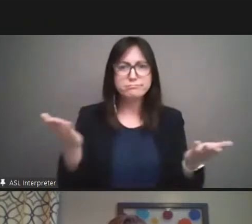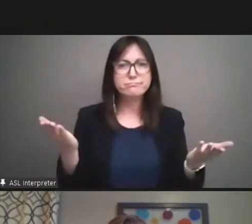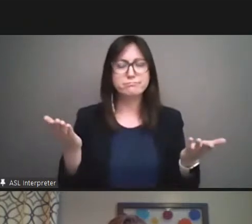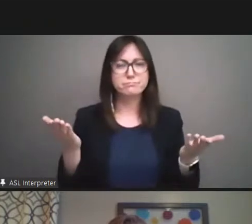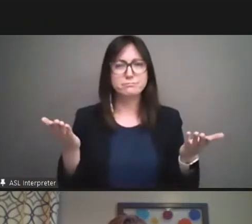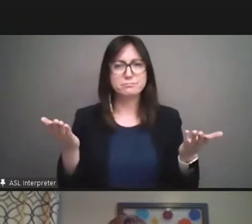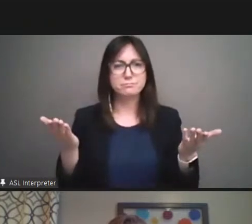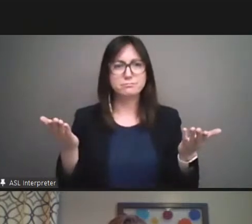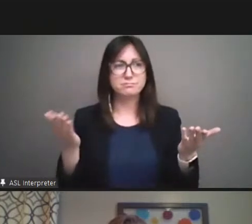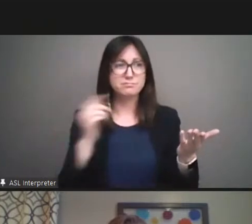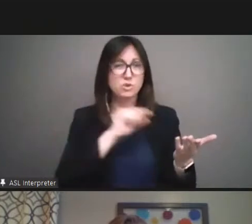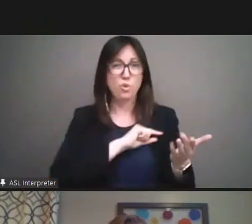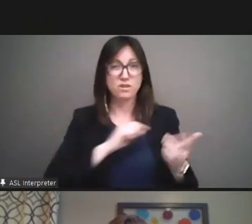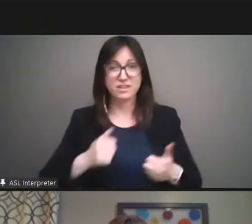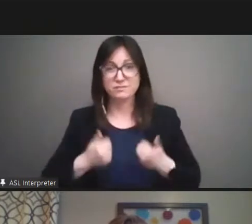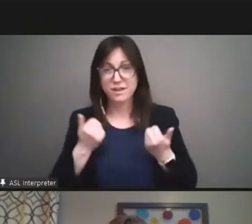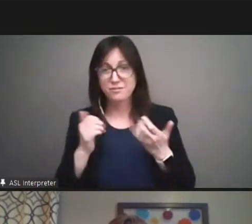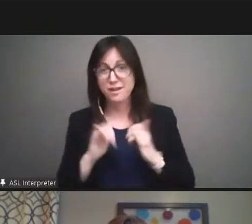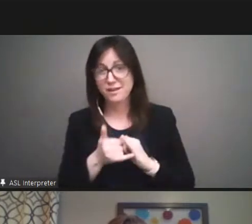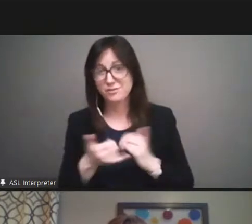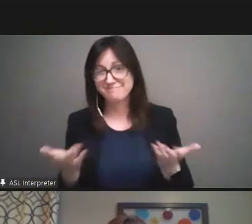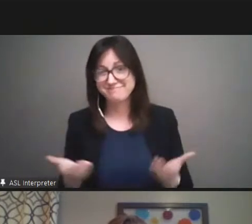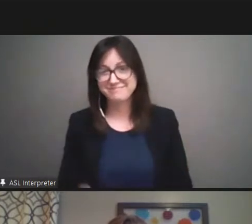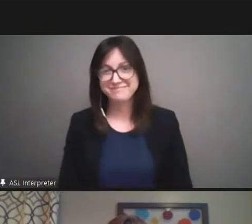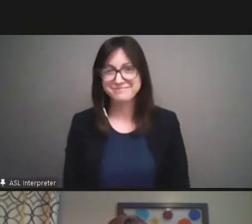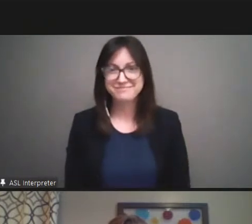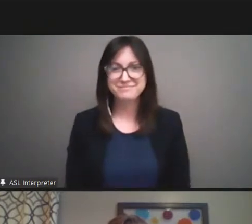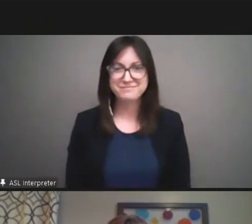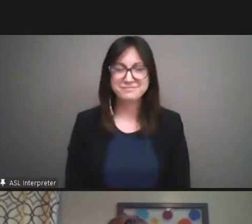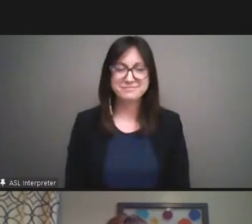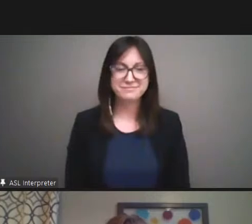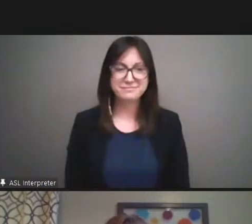collective quality of life and well-being.